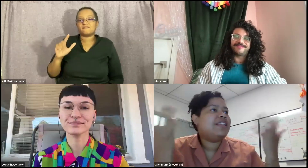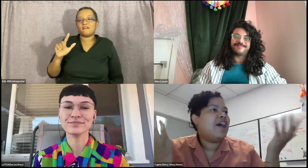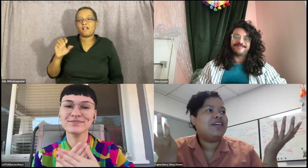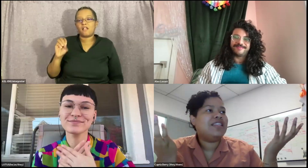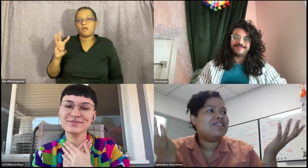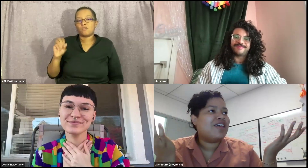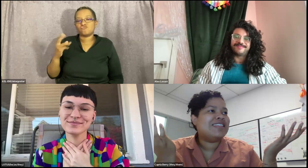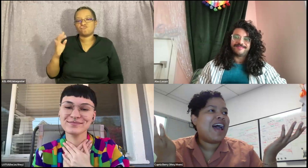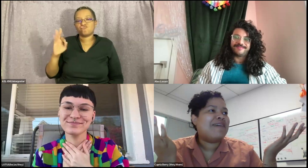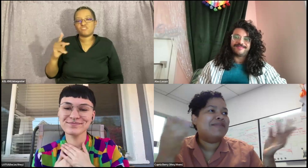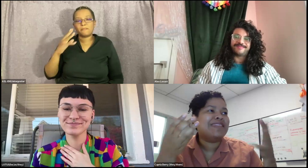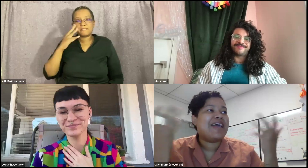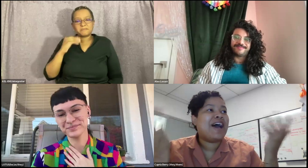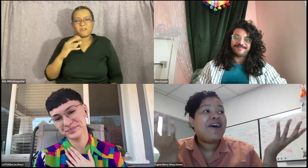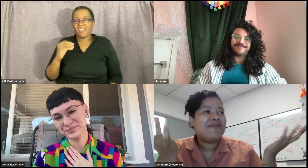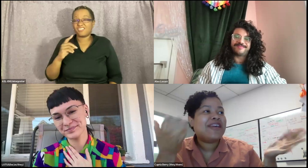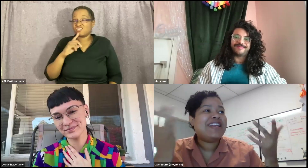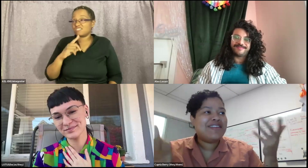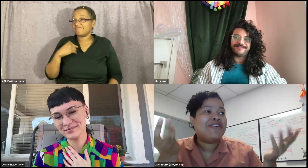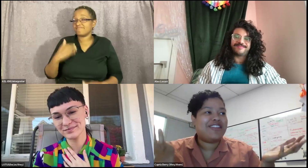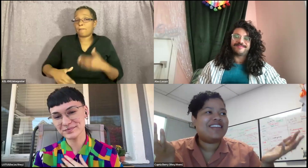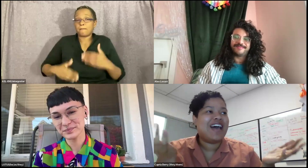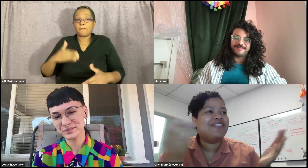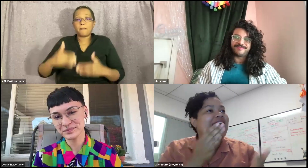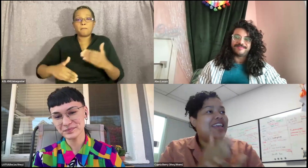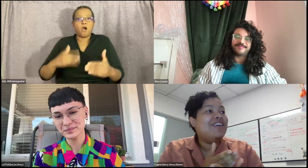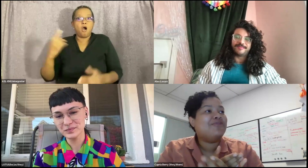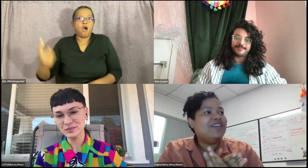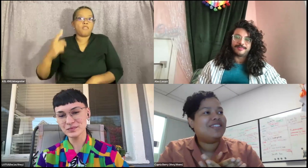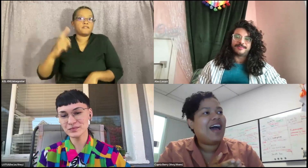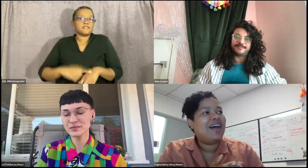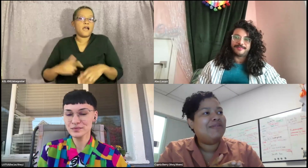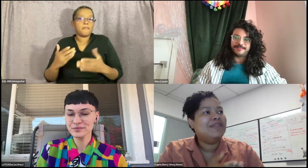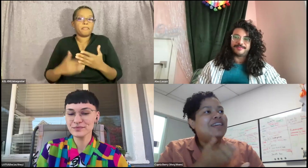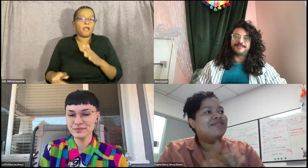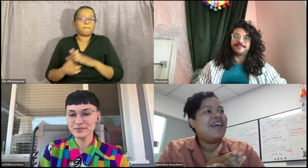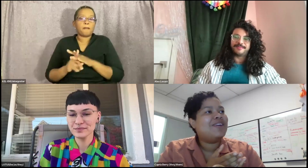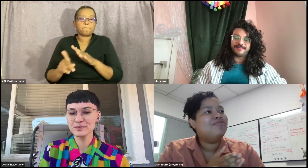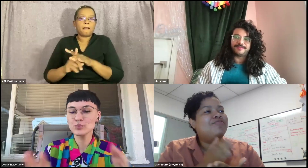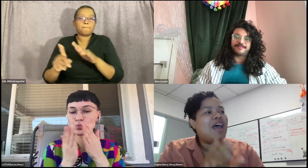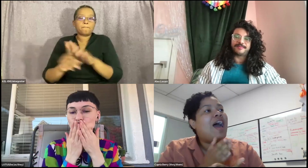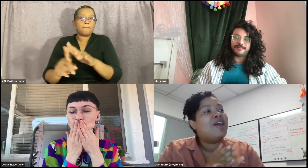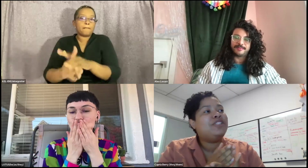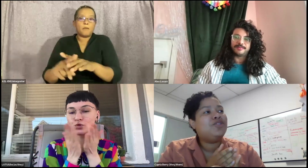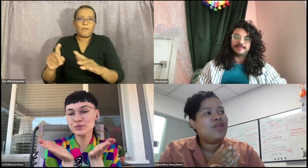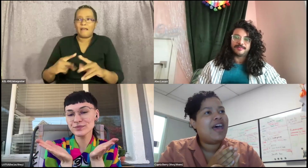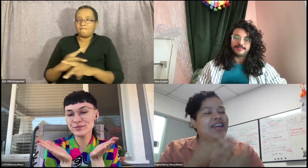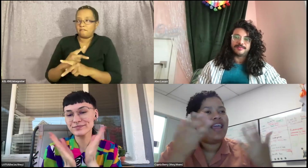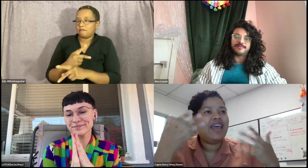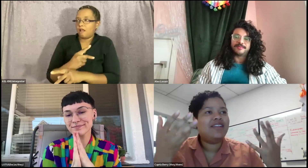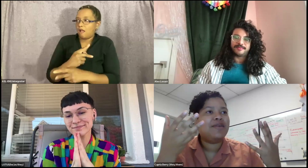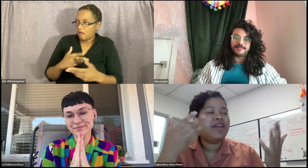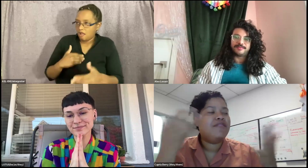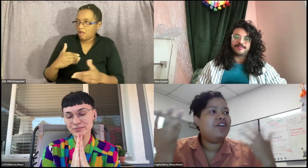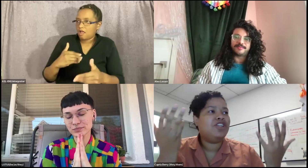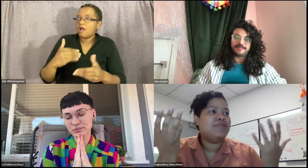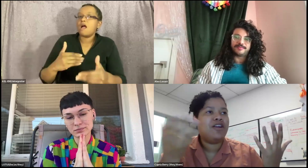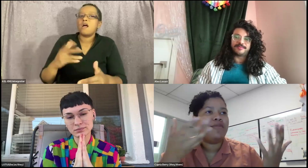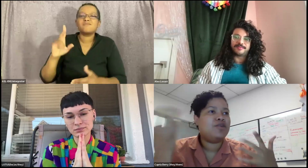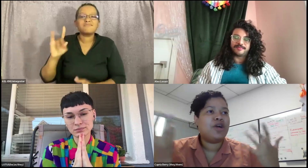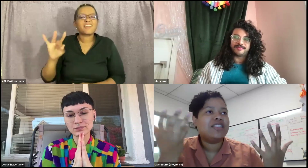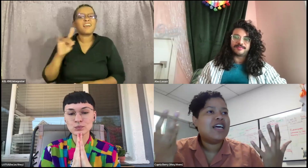supporting mask blocks or supporting groups that are out here advocating for this work. There are people out here